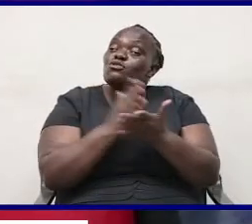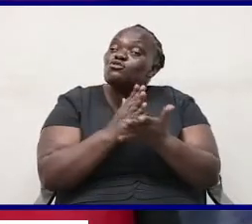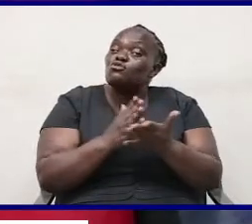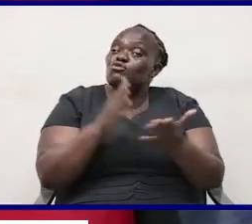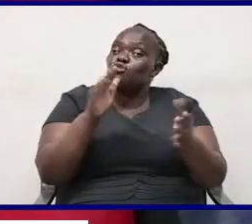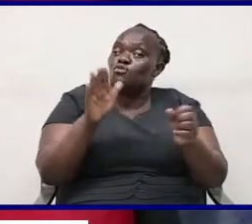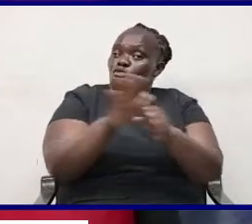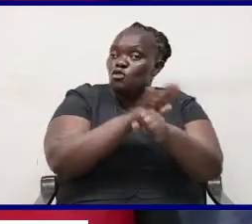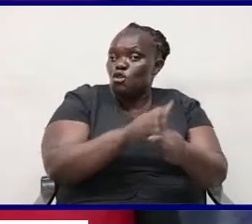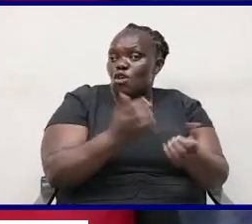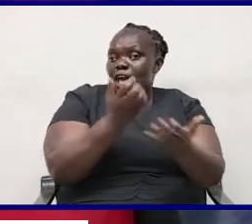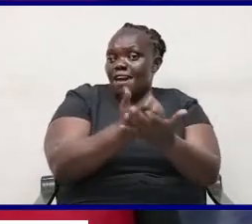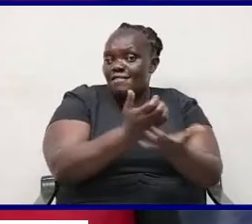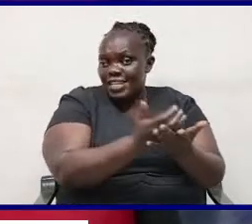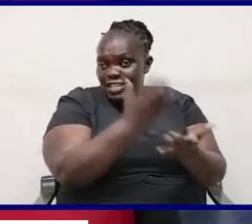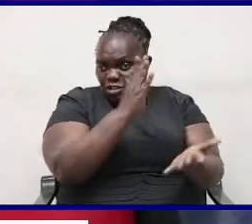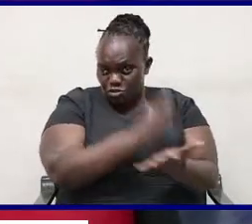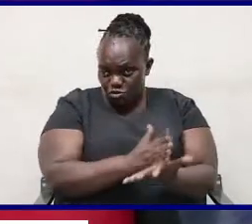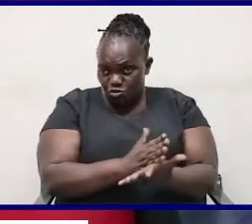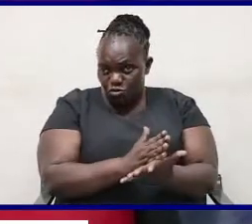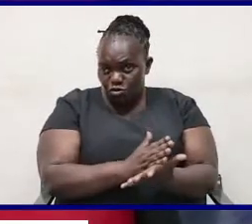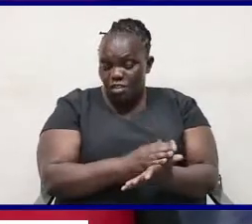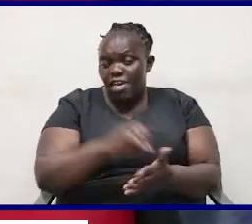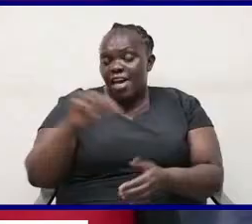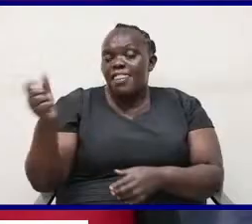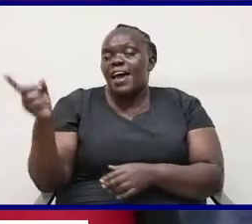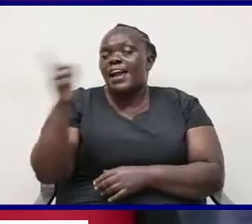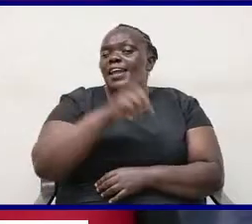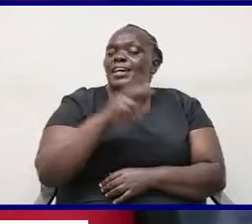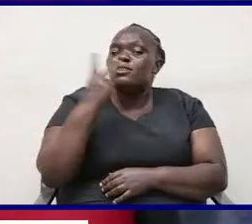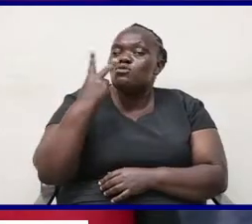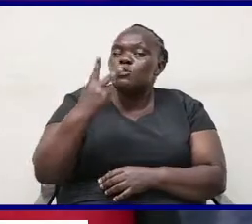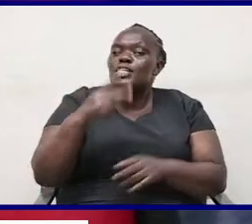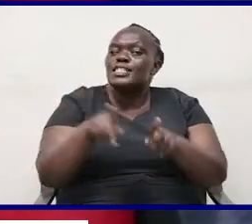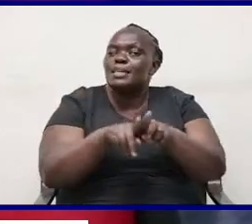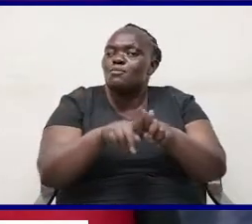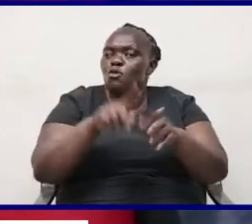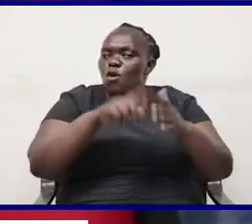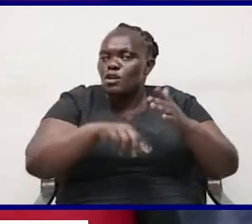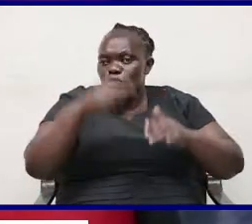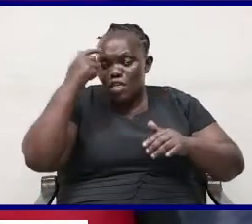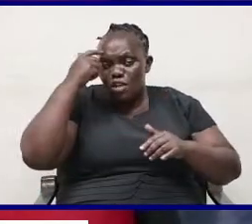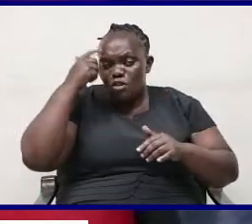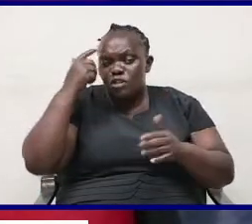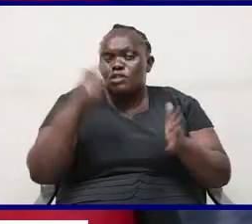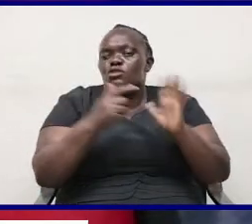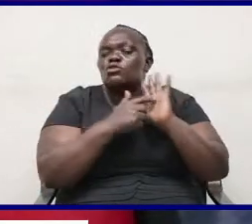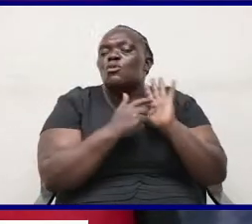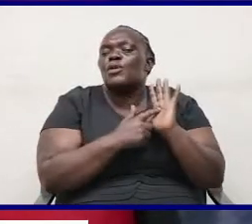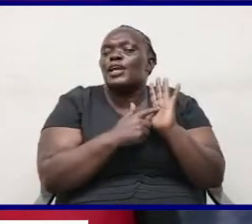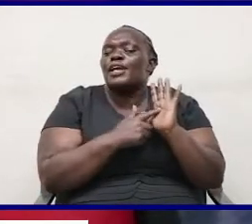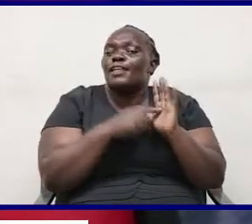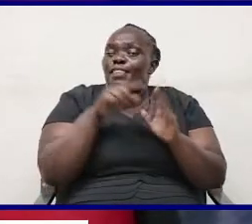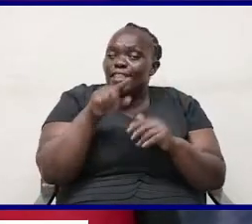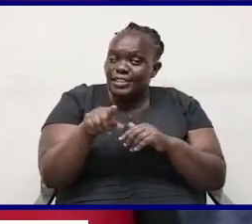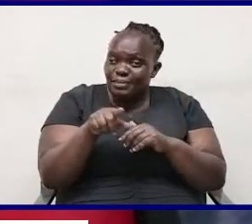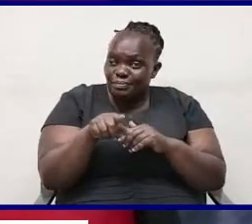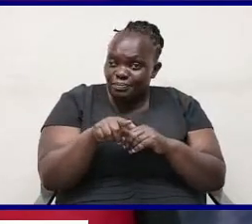anecdotal evidence, Isaac. Just the other day, I was looking at a report that was showing